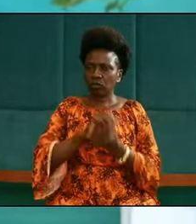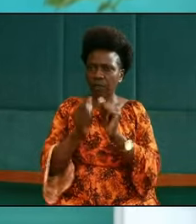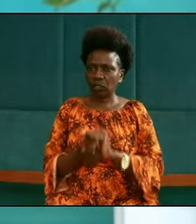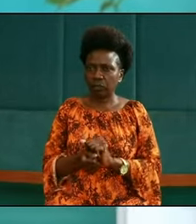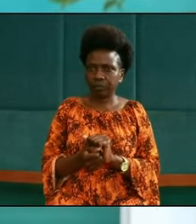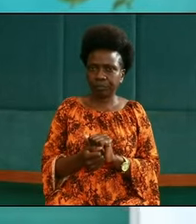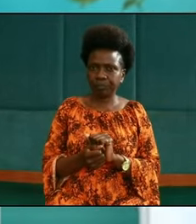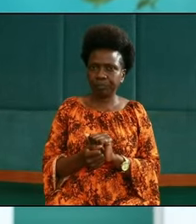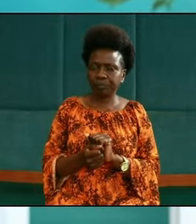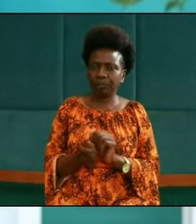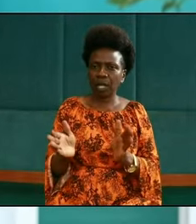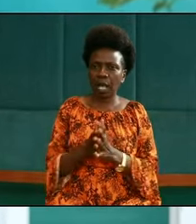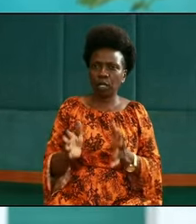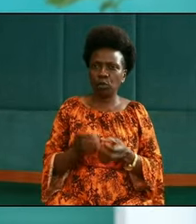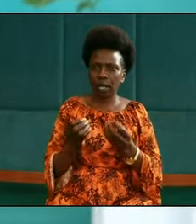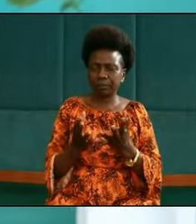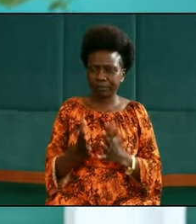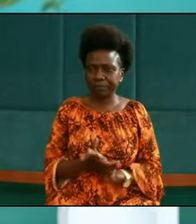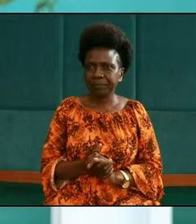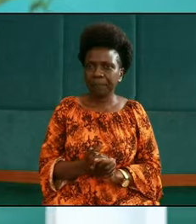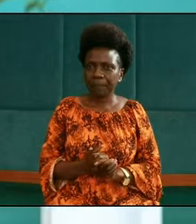conversion. Hallelujah.